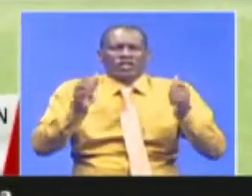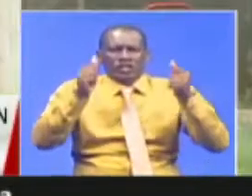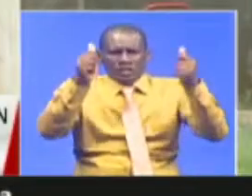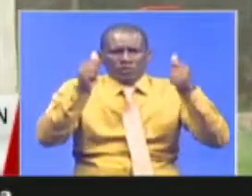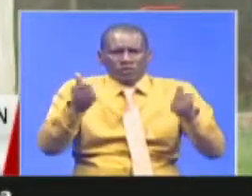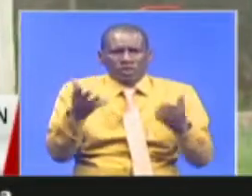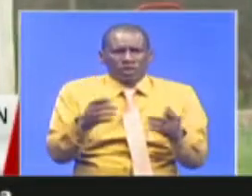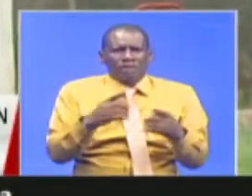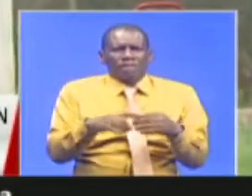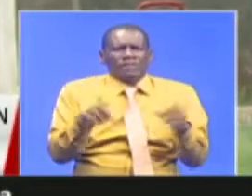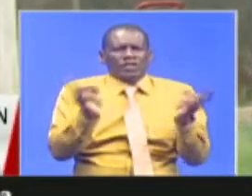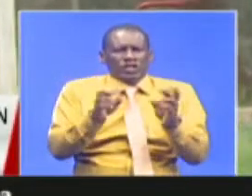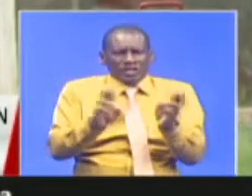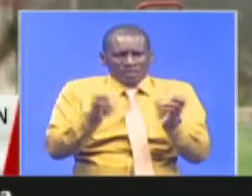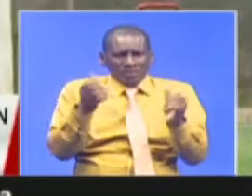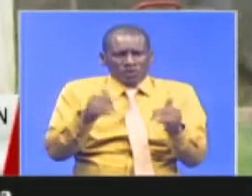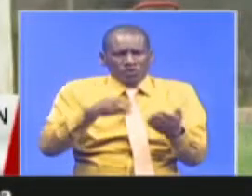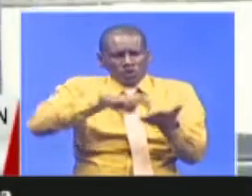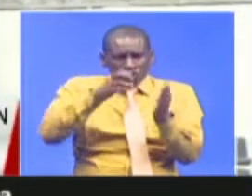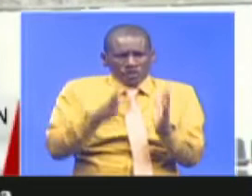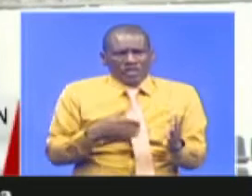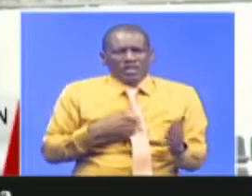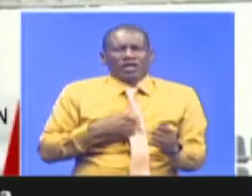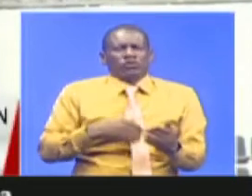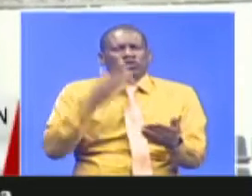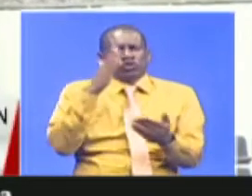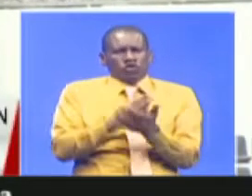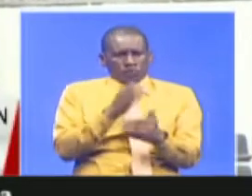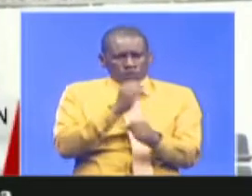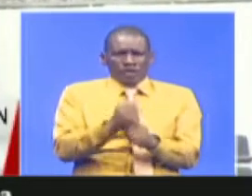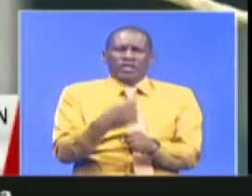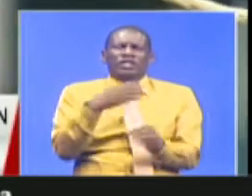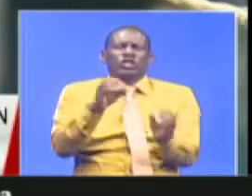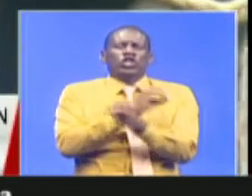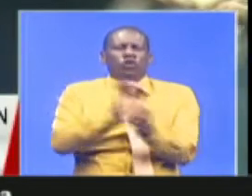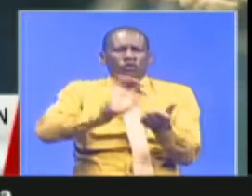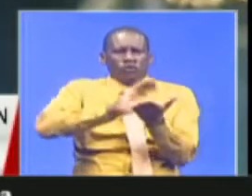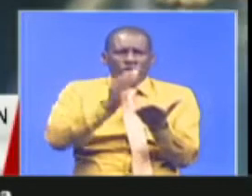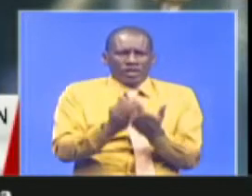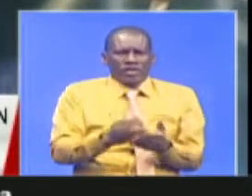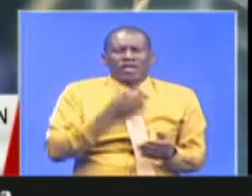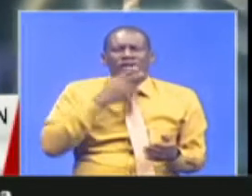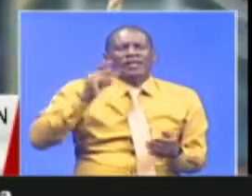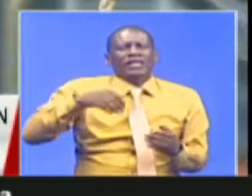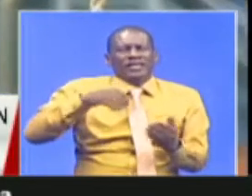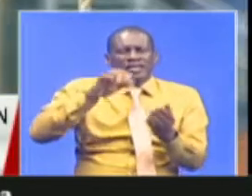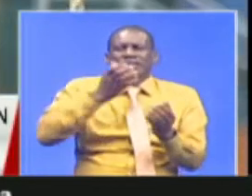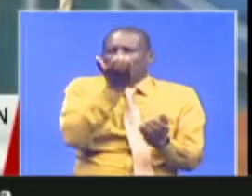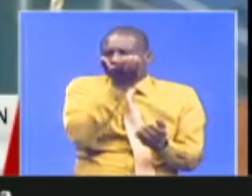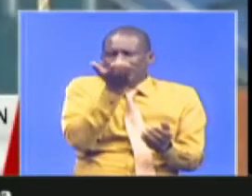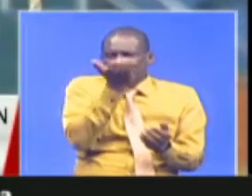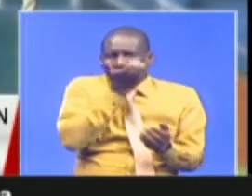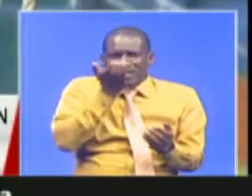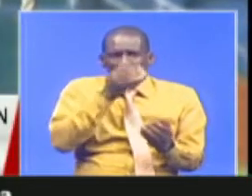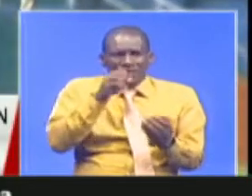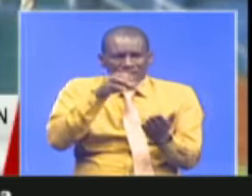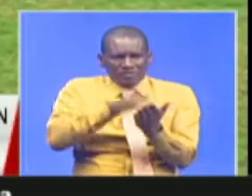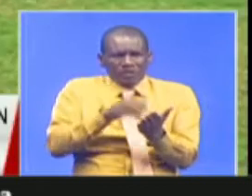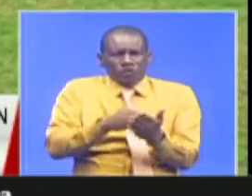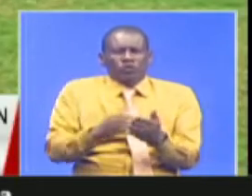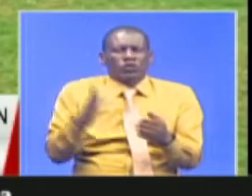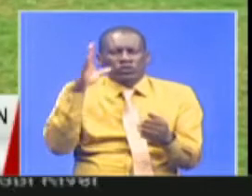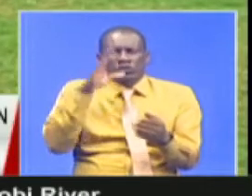up to scratch, with contractors having downed their tools, citing lack of funds. The Kenyatta Stadium in Machakos was overused by clubs last